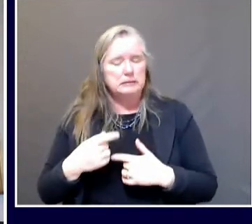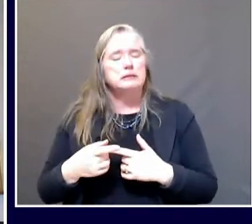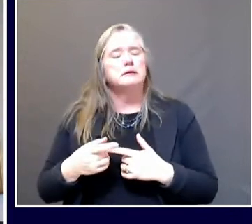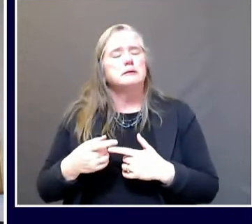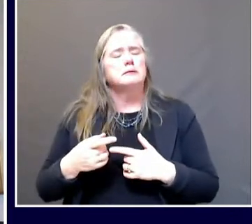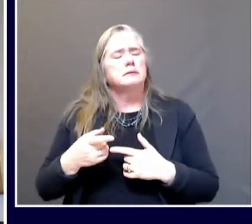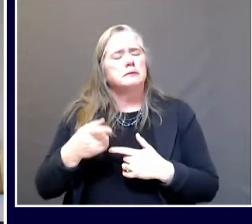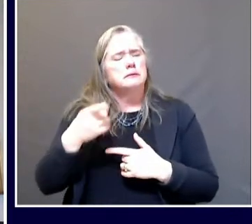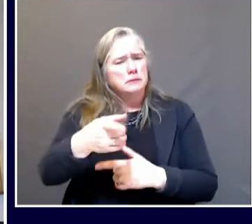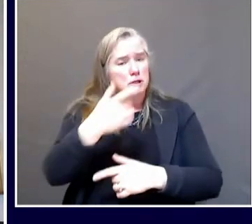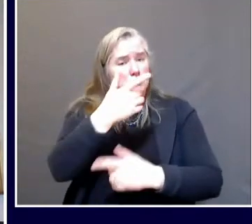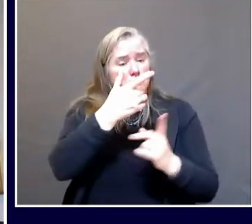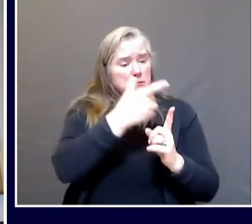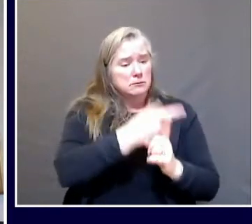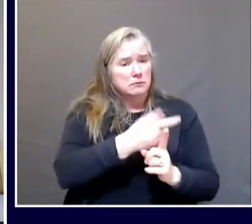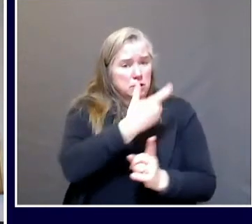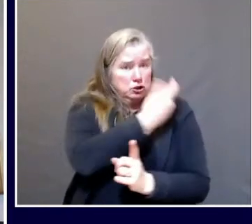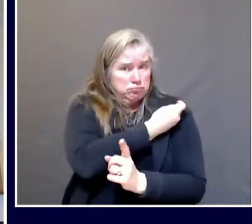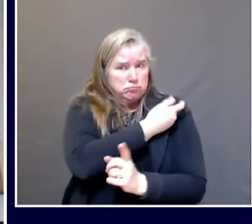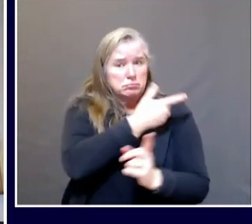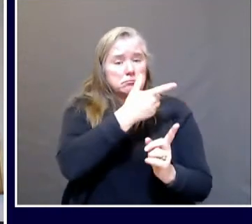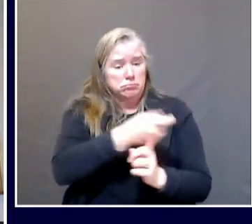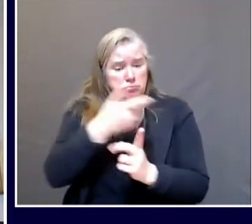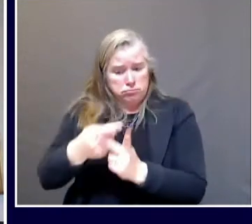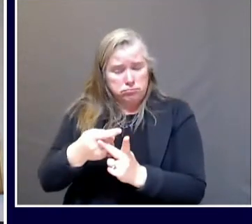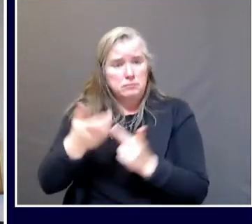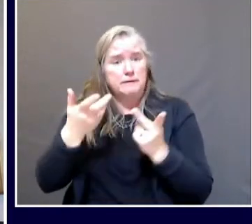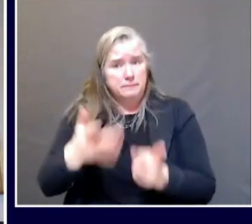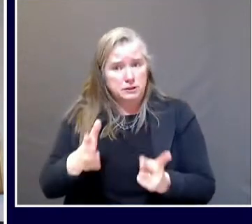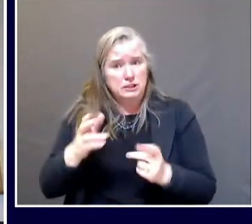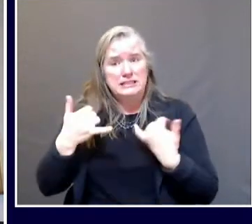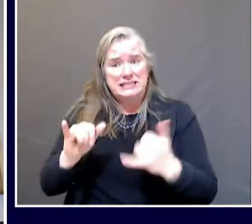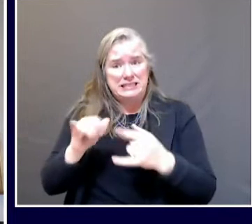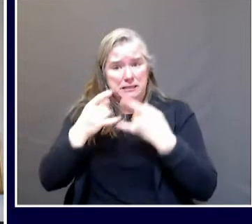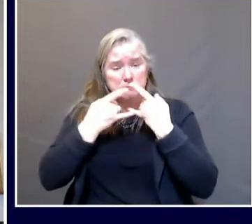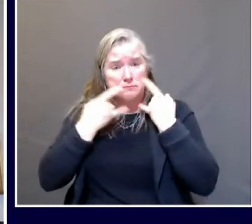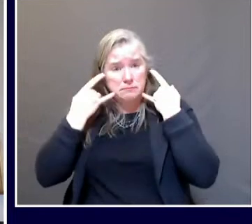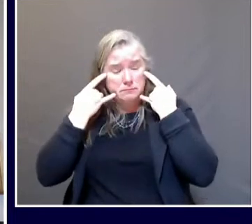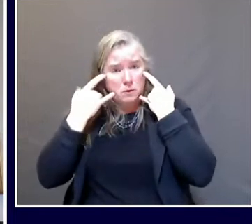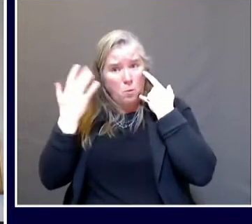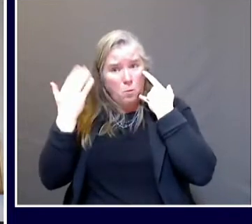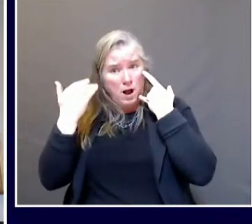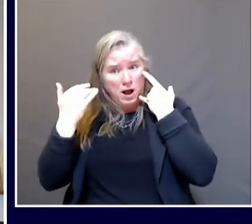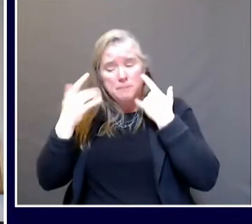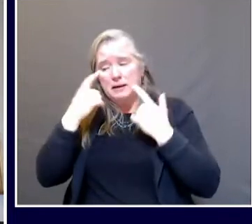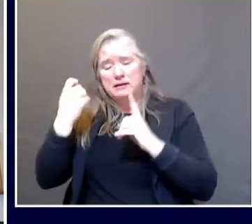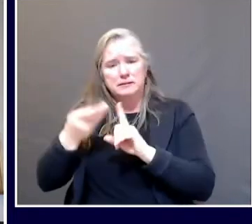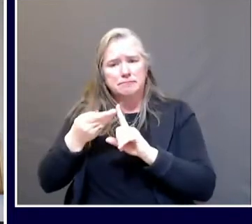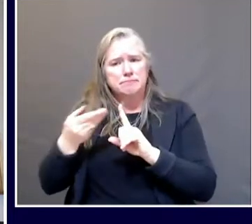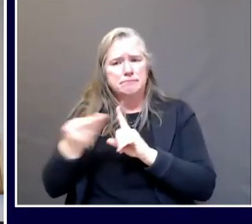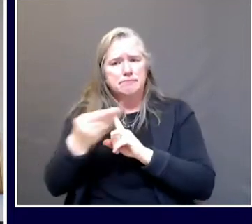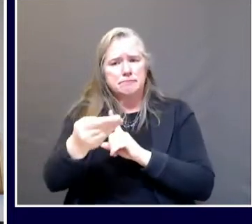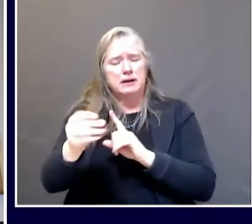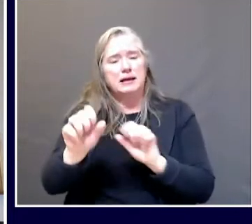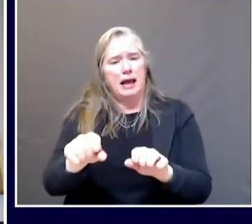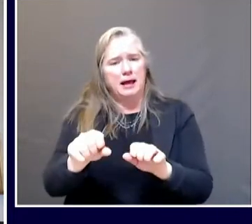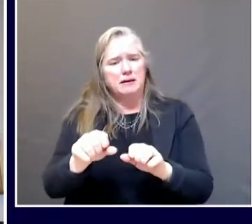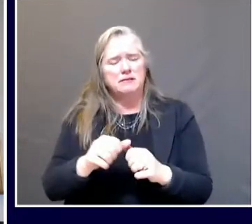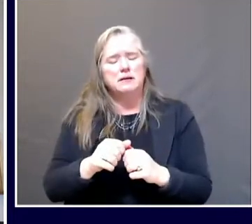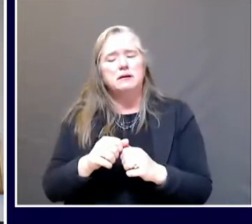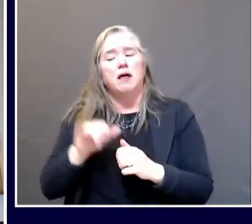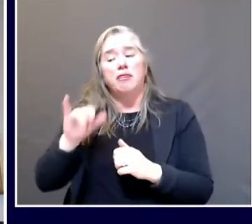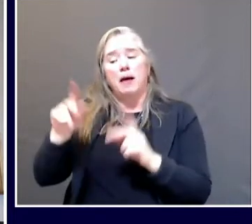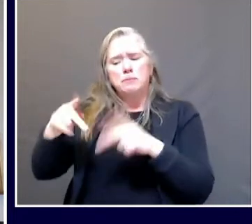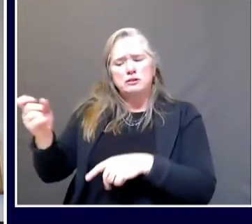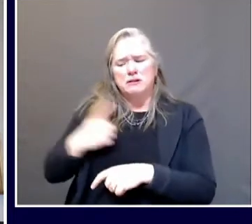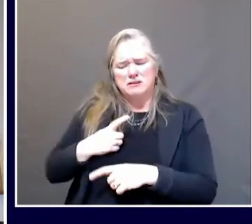it's unknown if they can still transmit the virus, even though they won't get sick themselves. And they wanted to know how it's possible to transmit a virus if